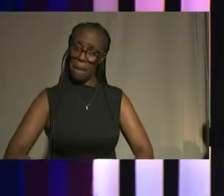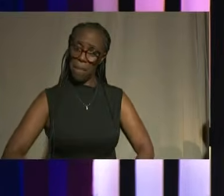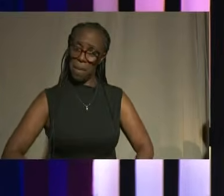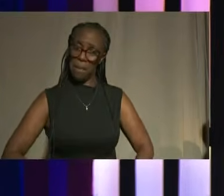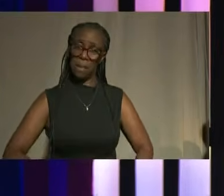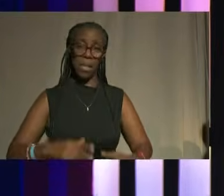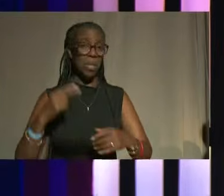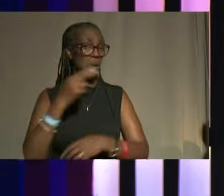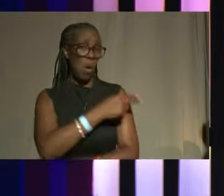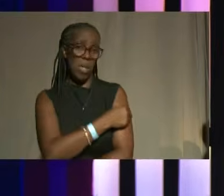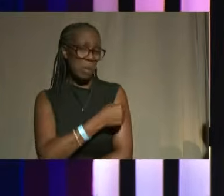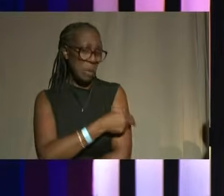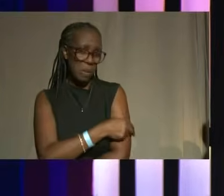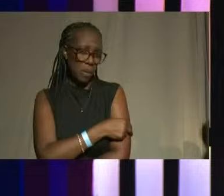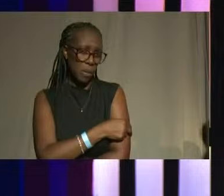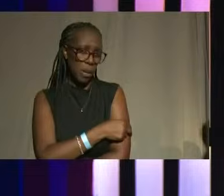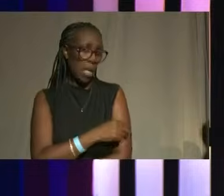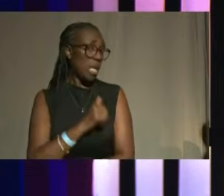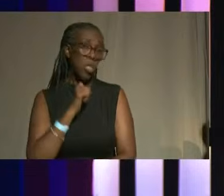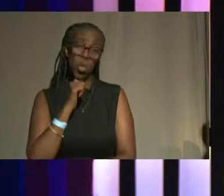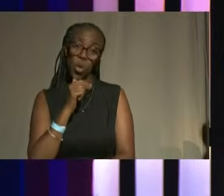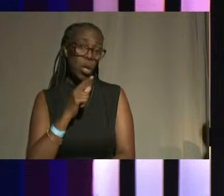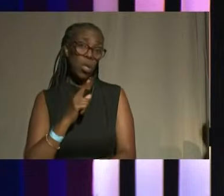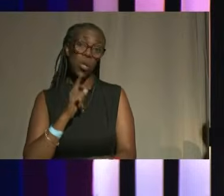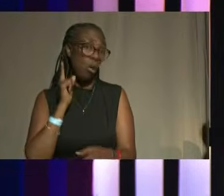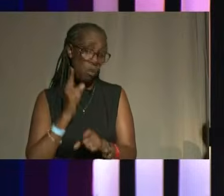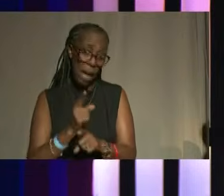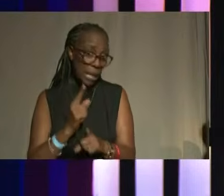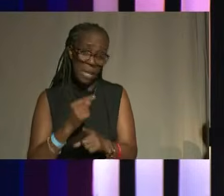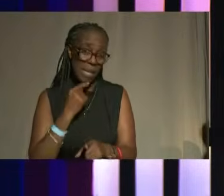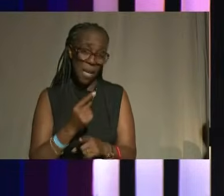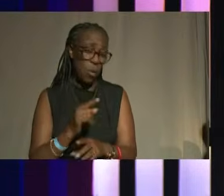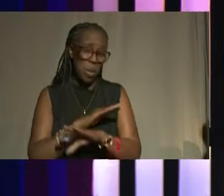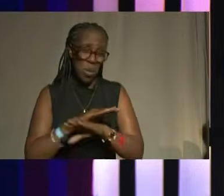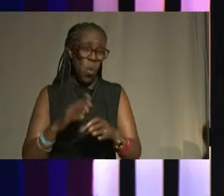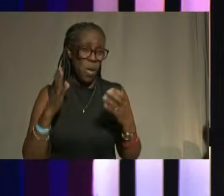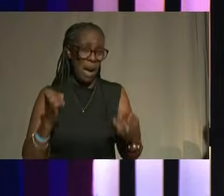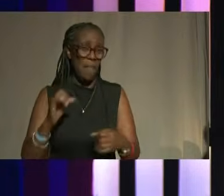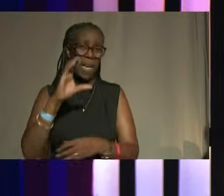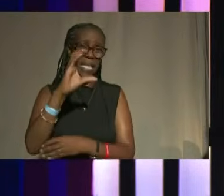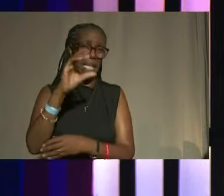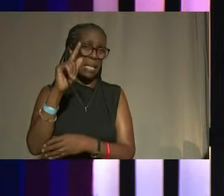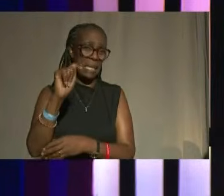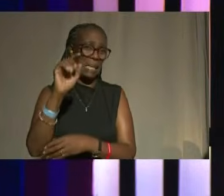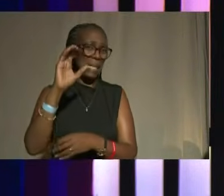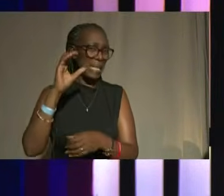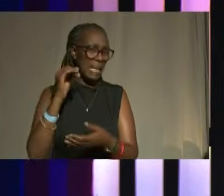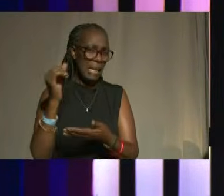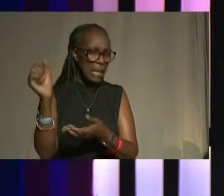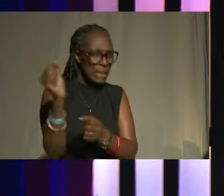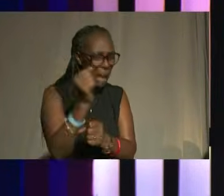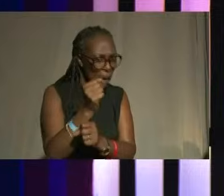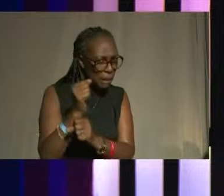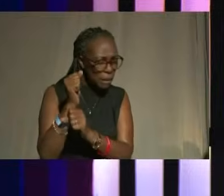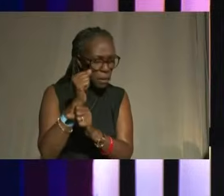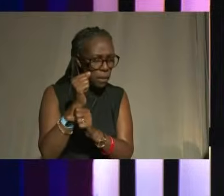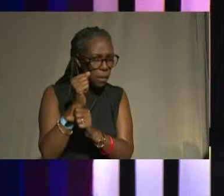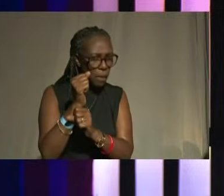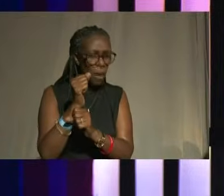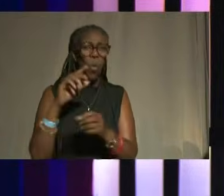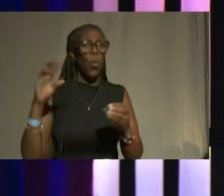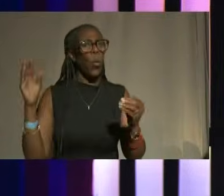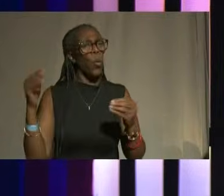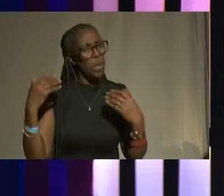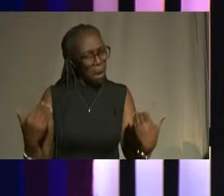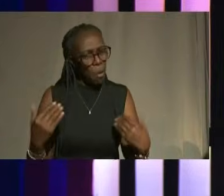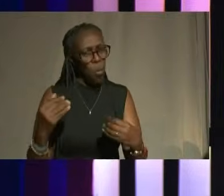to say we don't have CT scan, just to say to your social media person. We have CT scans, we have MRIs. In fact, we have more digital